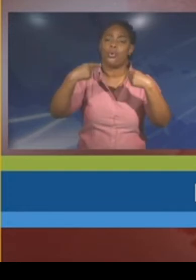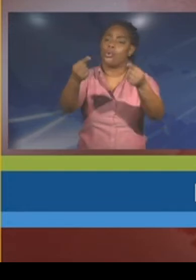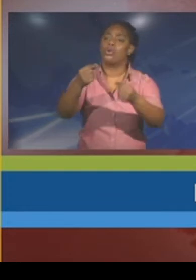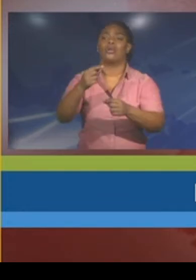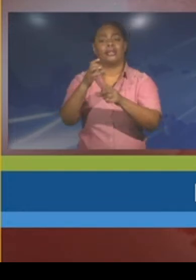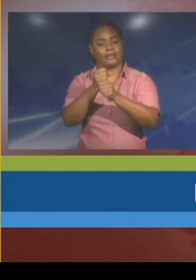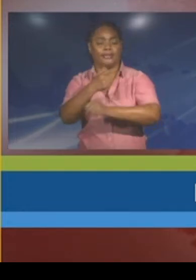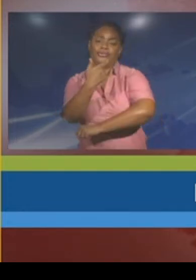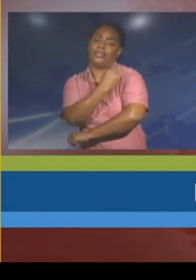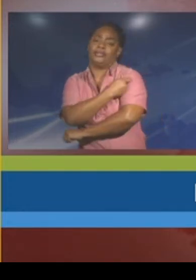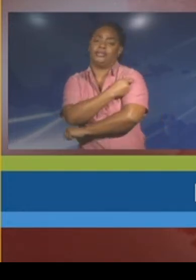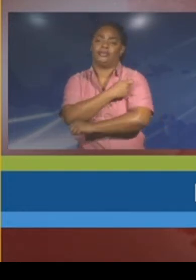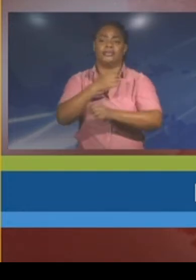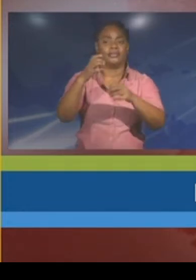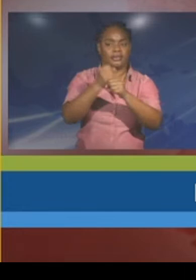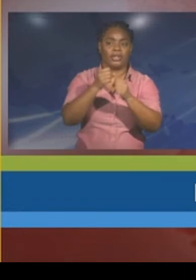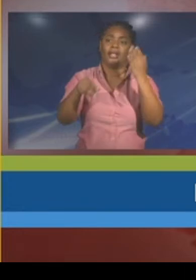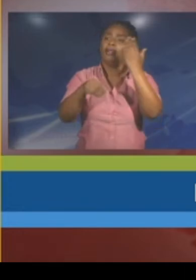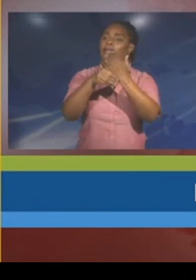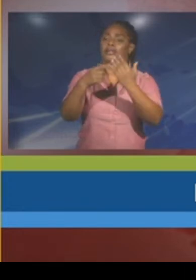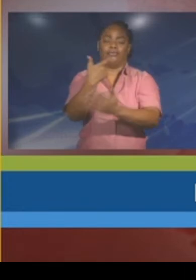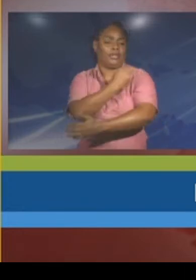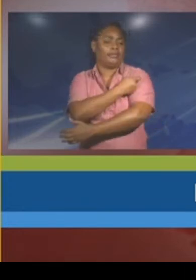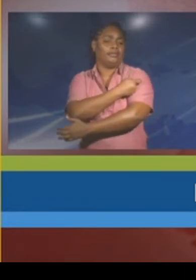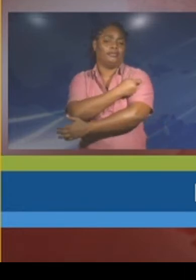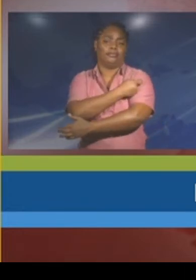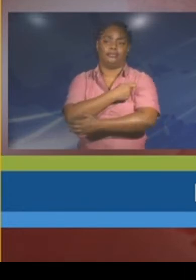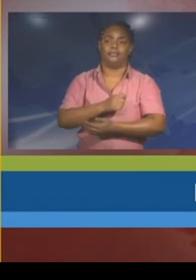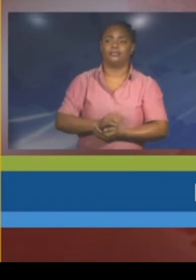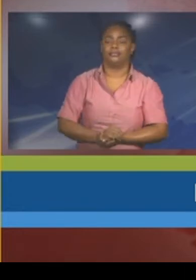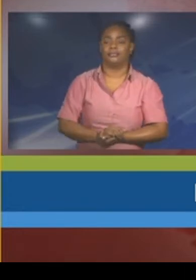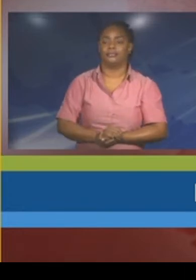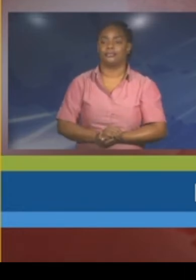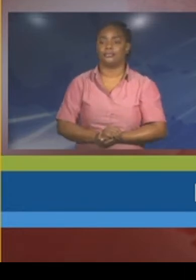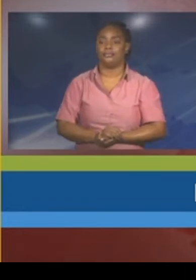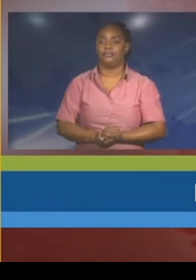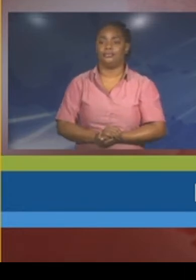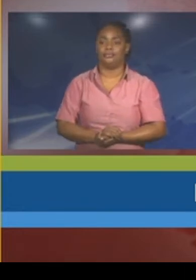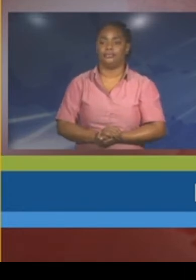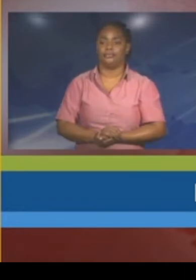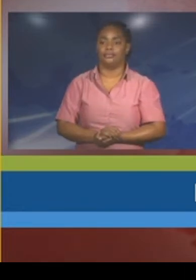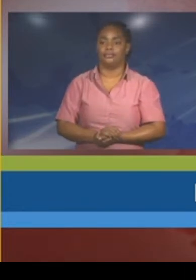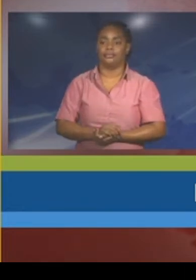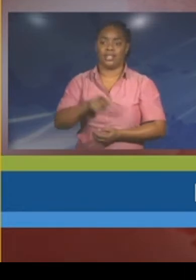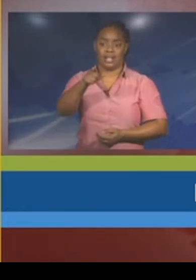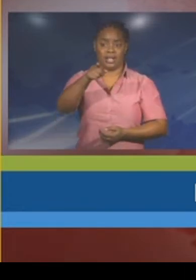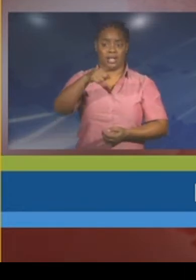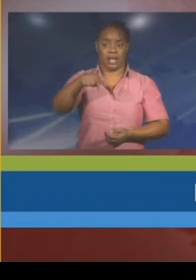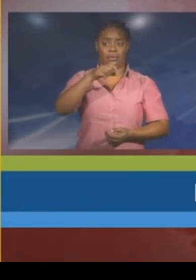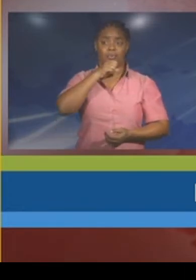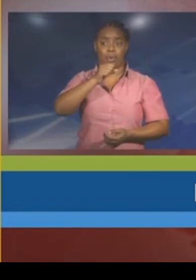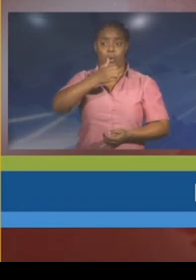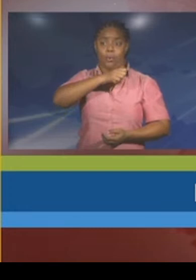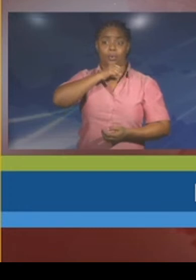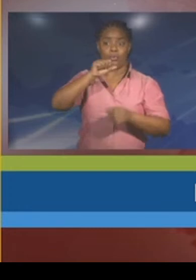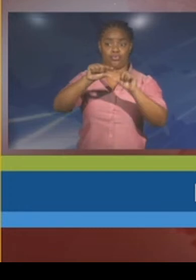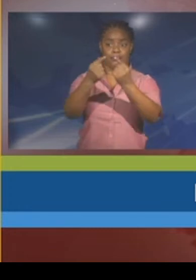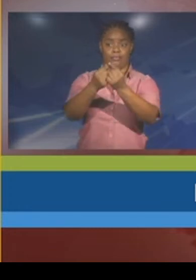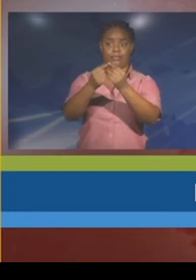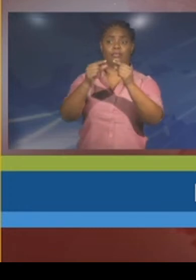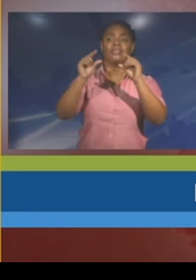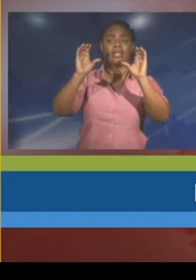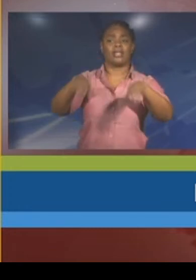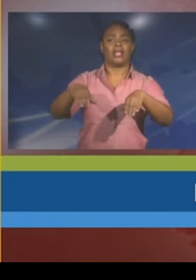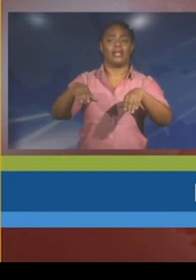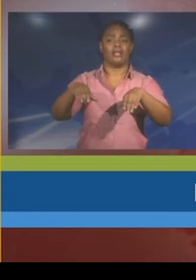your booster, and at this point, those in the older age groups are eligible for a second booster, and this is worthwhile to pursue.